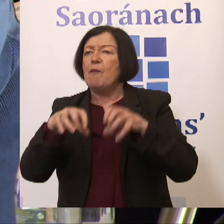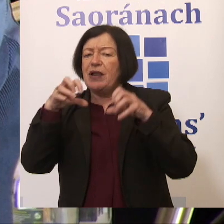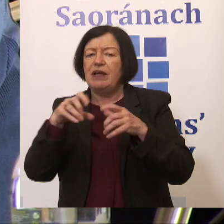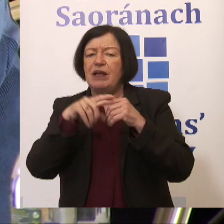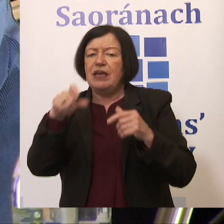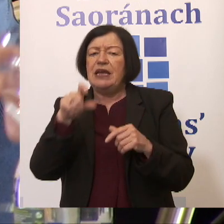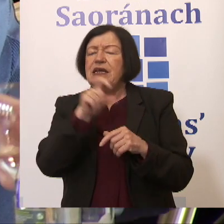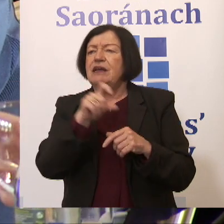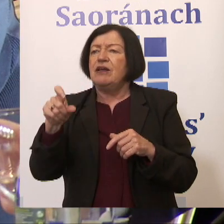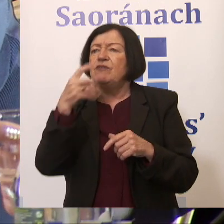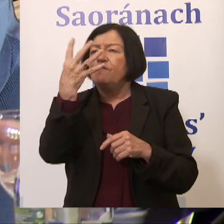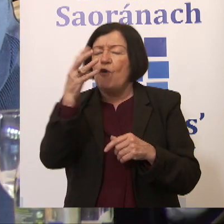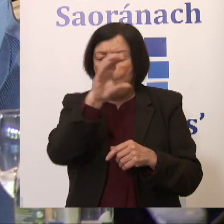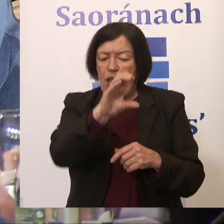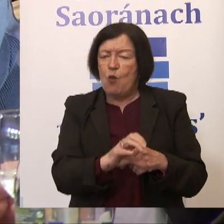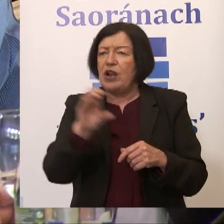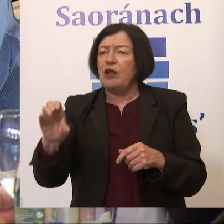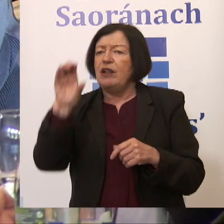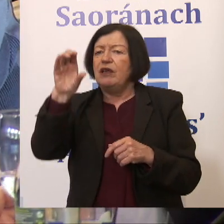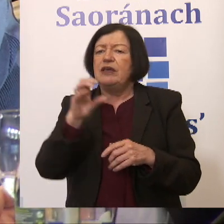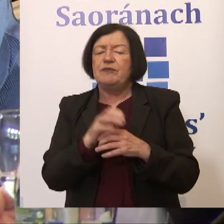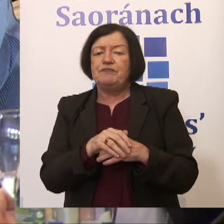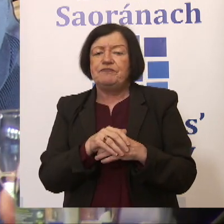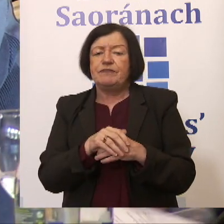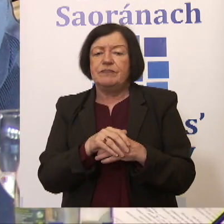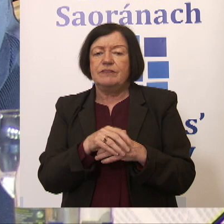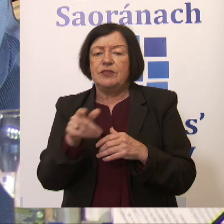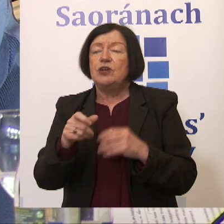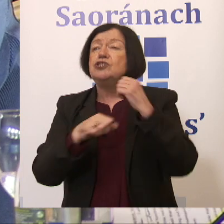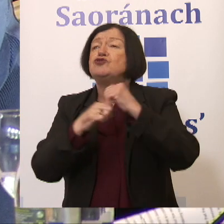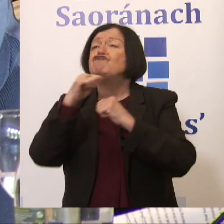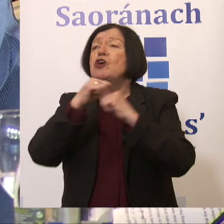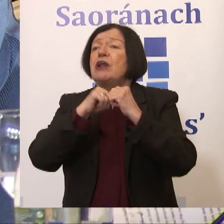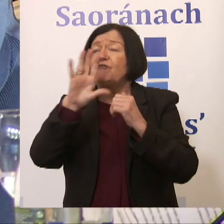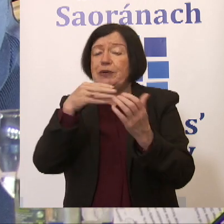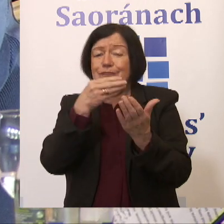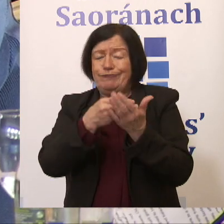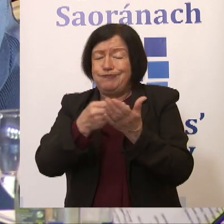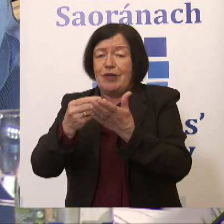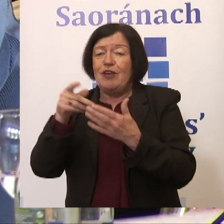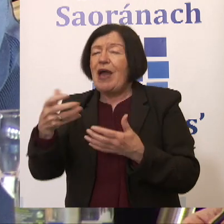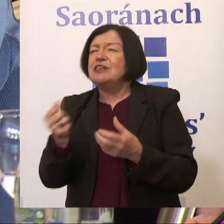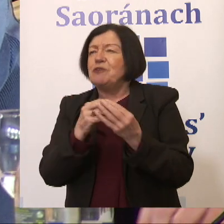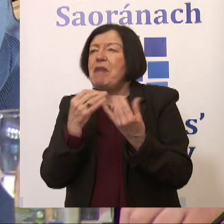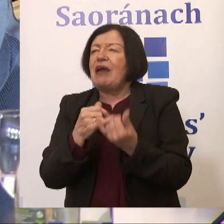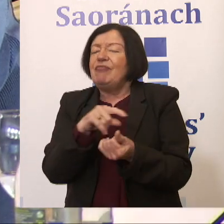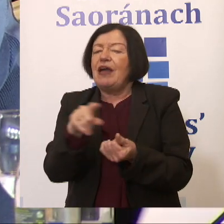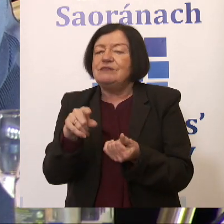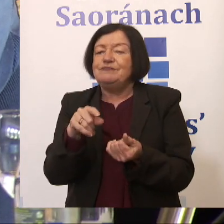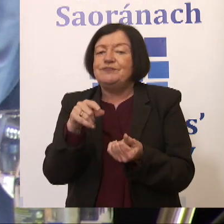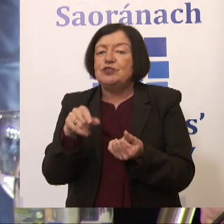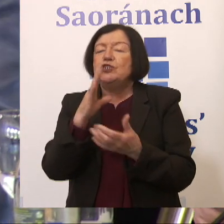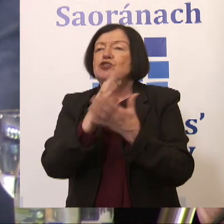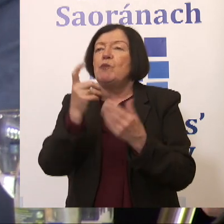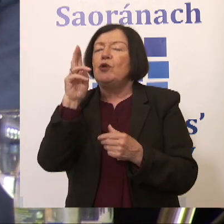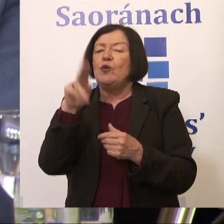councillors, I think, between the 4 local authorities, so there would be the structures that have to be put in place. But if you had something like that, somebody